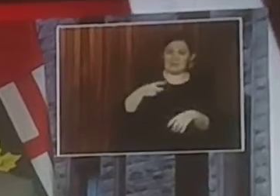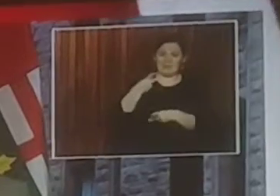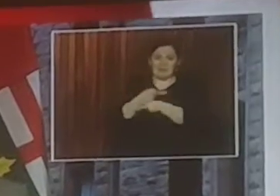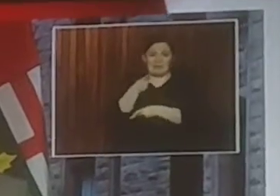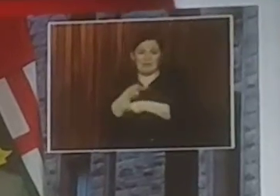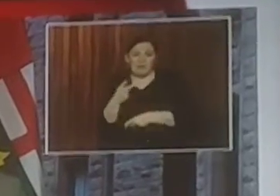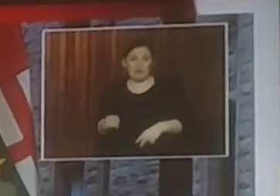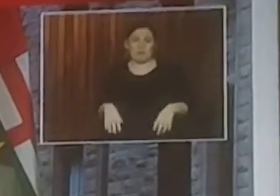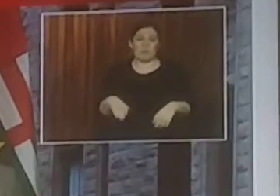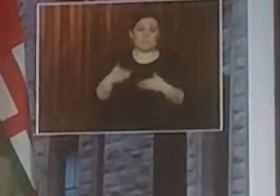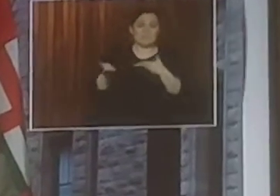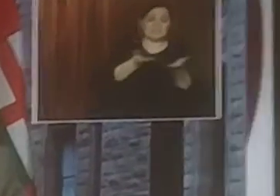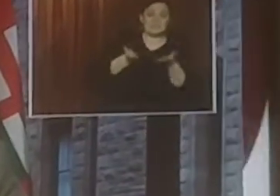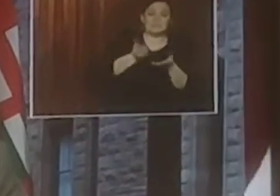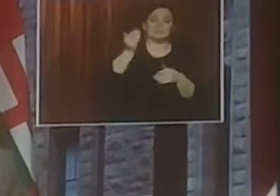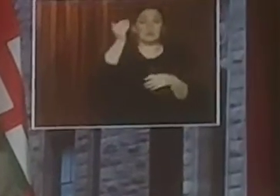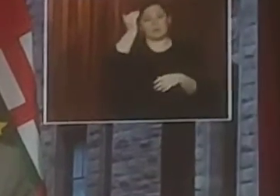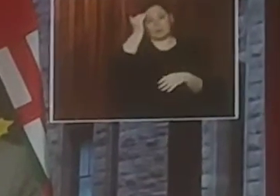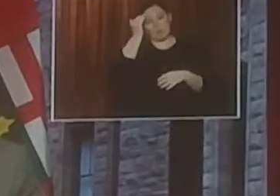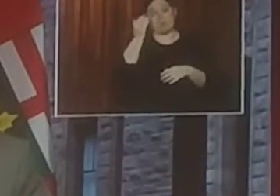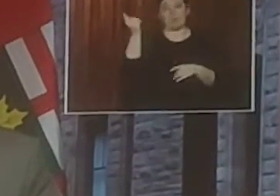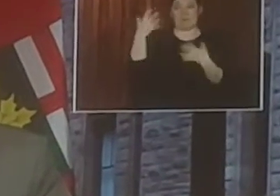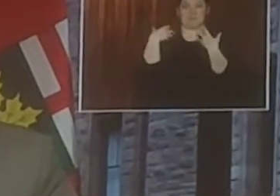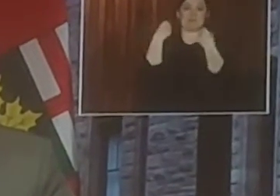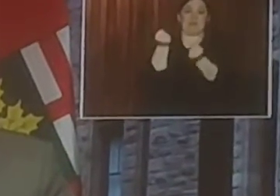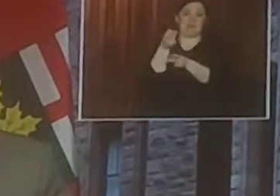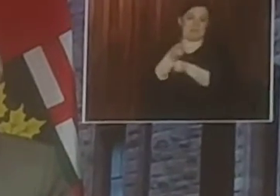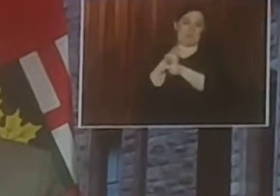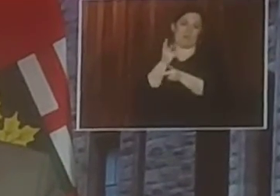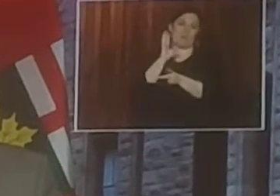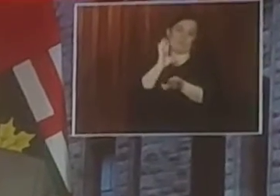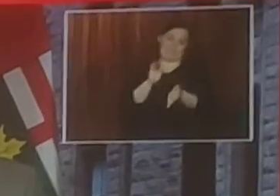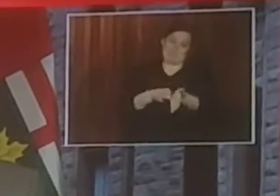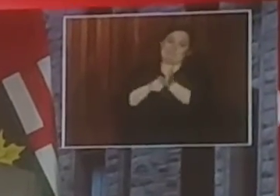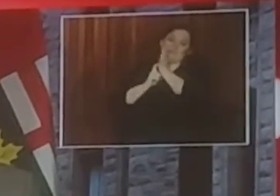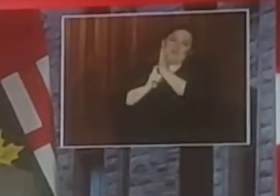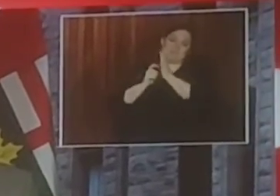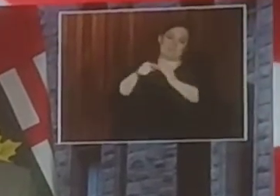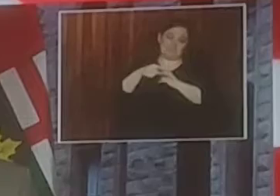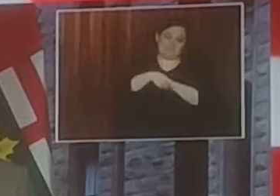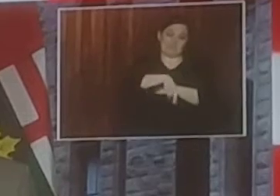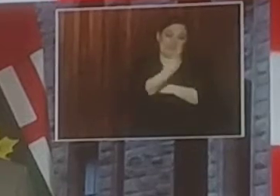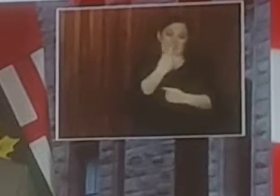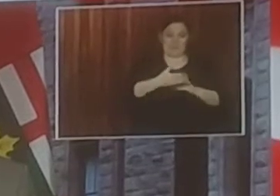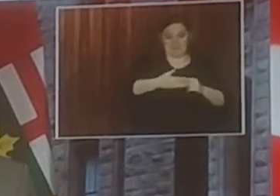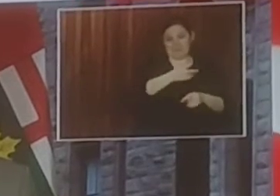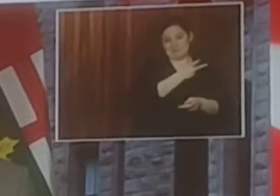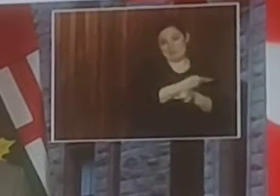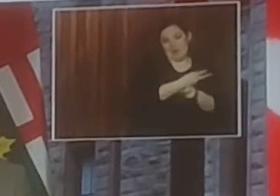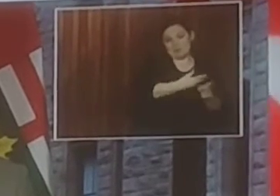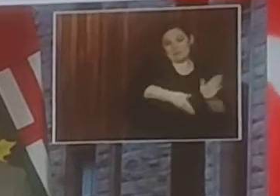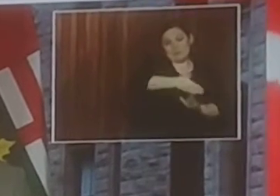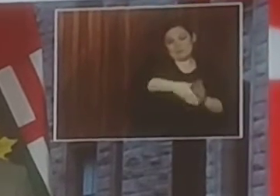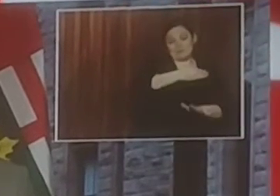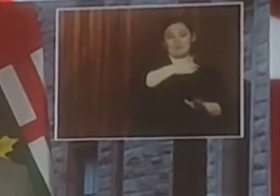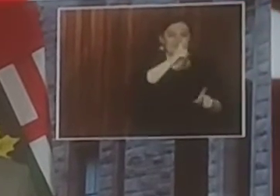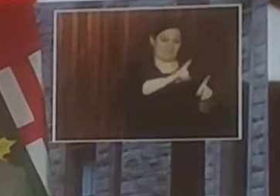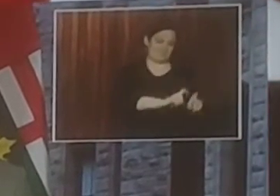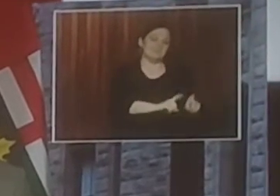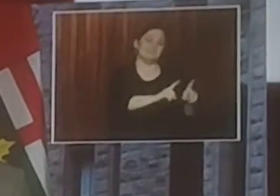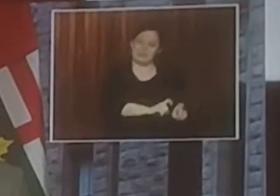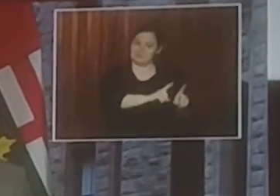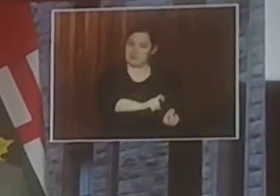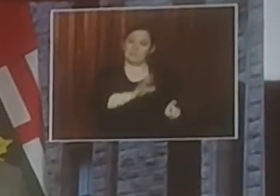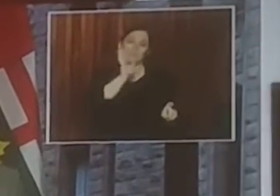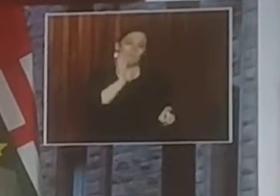need the essential services, we want to make sure we do that very carefully with proper screening for any potential risk cases in there, because we do not